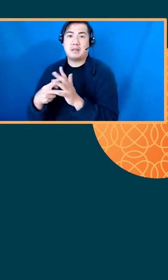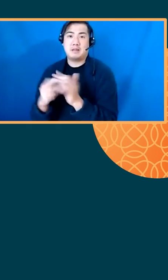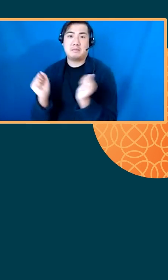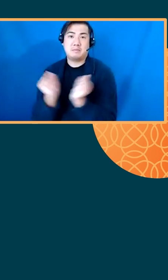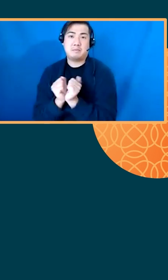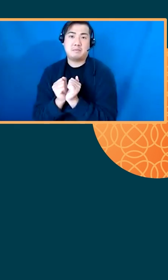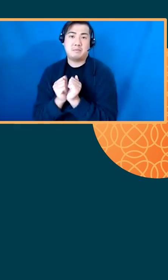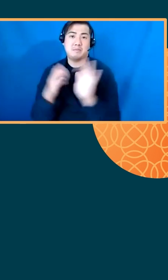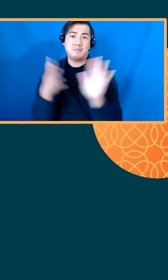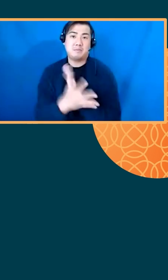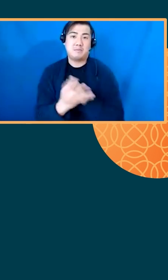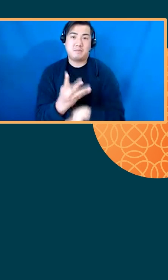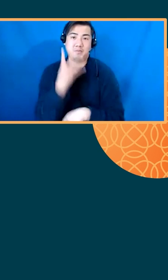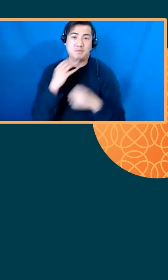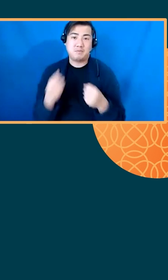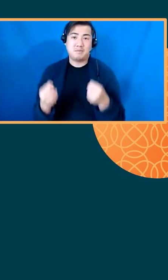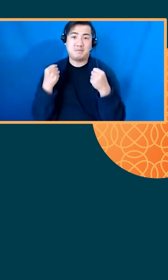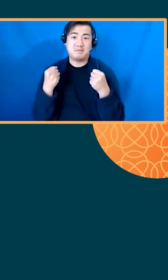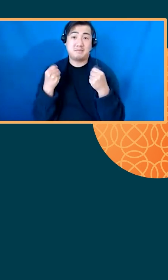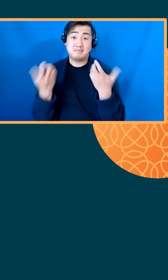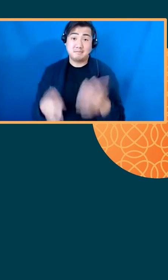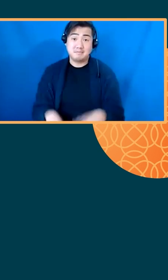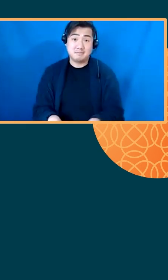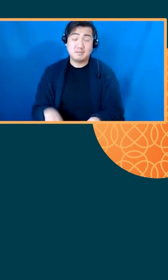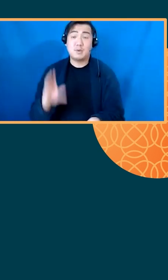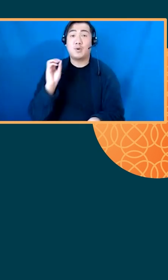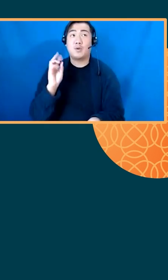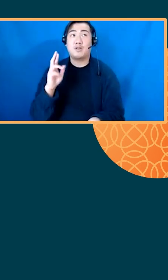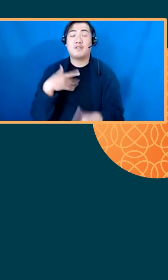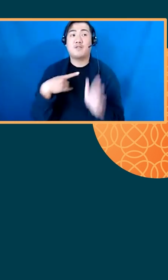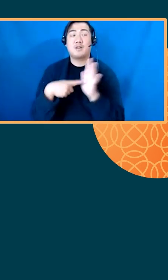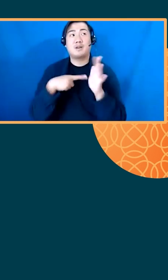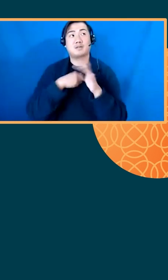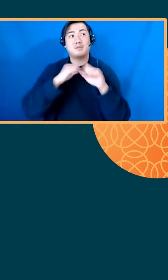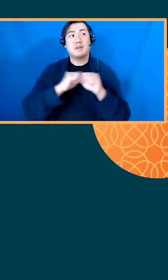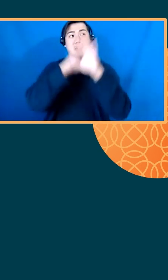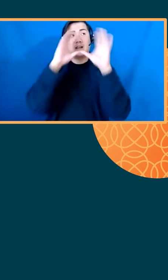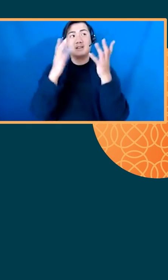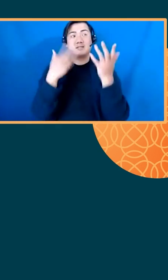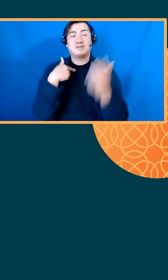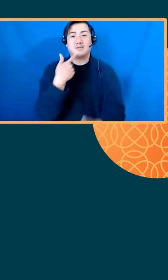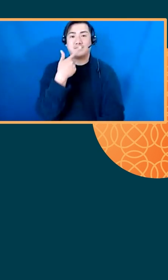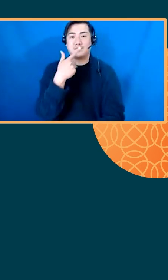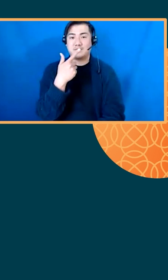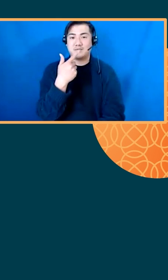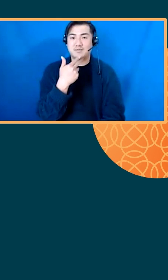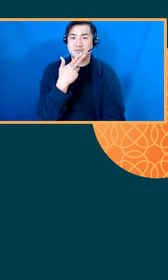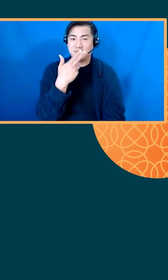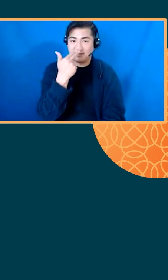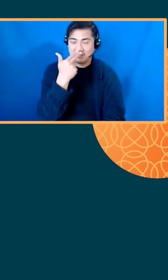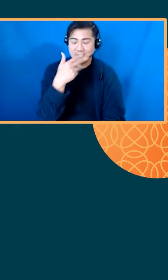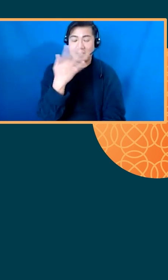end, that scary meme of, I might get shot if I say this right now. So it's first the safety